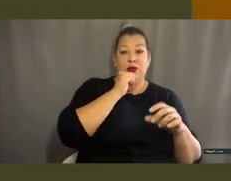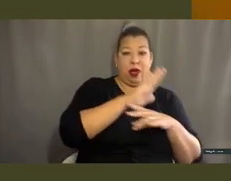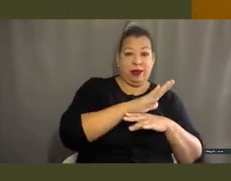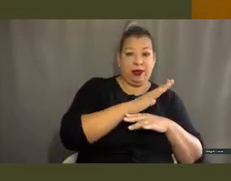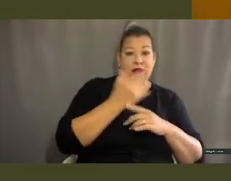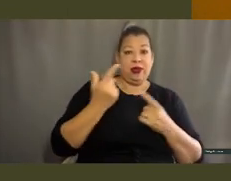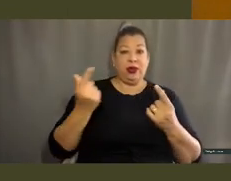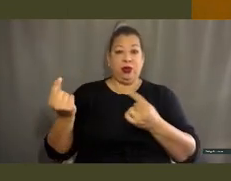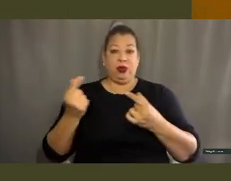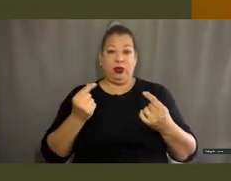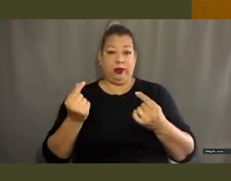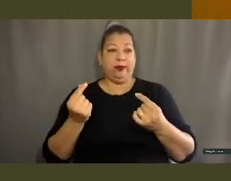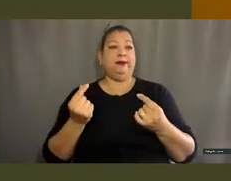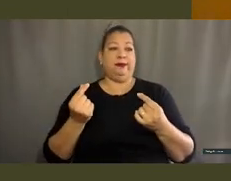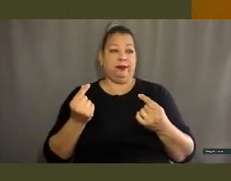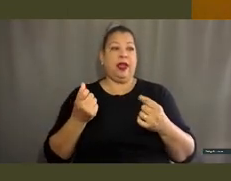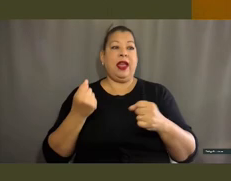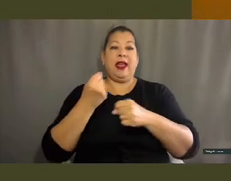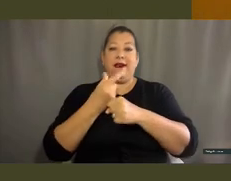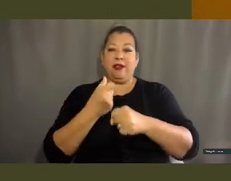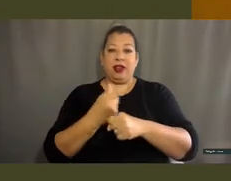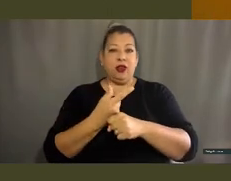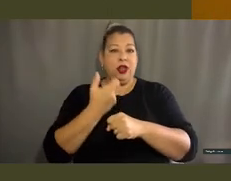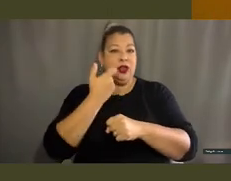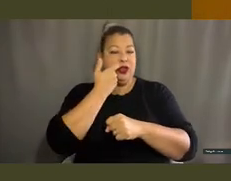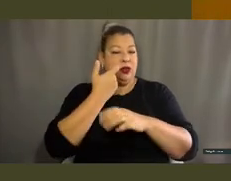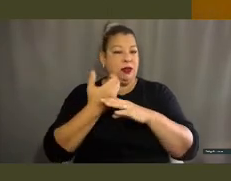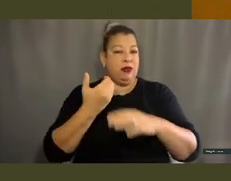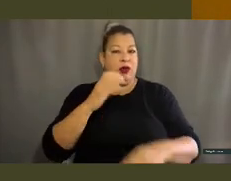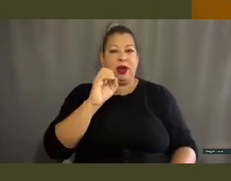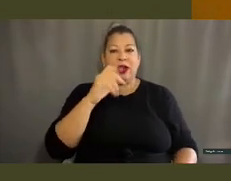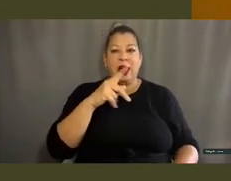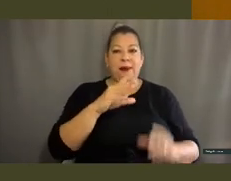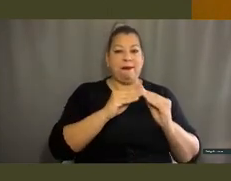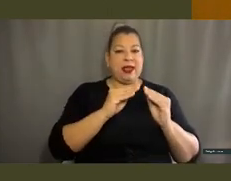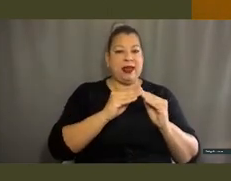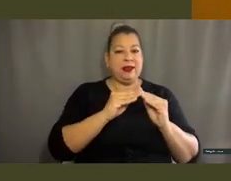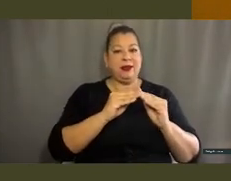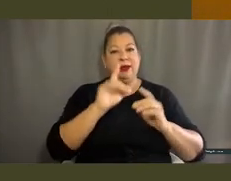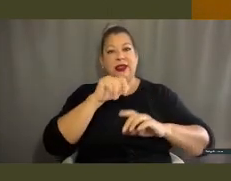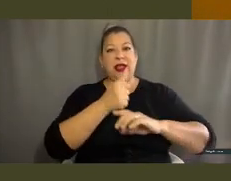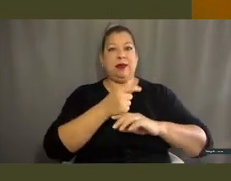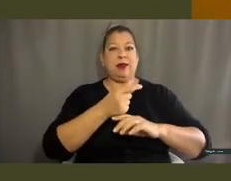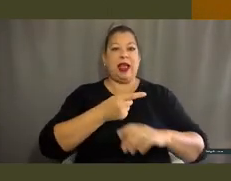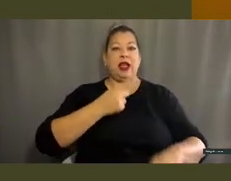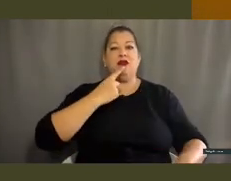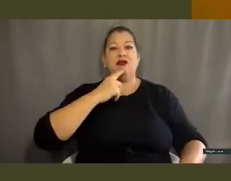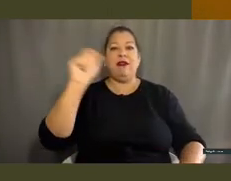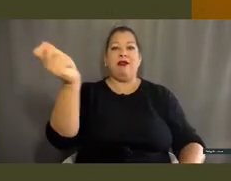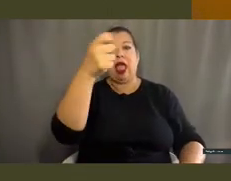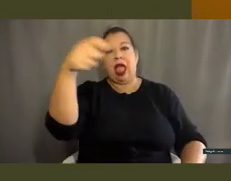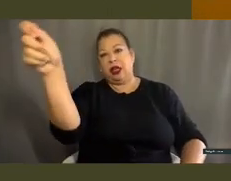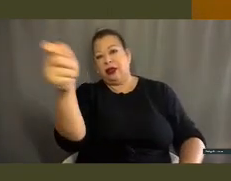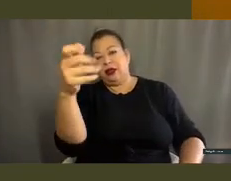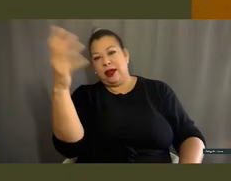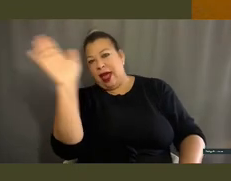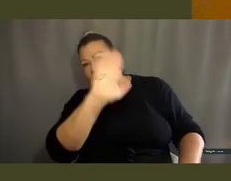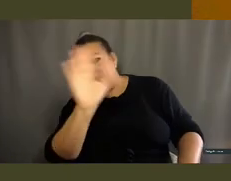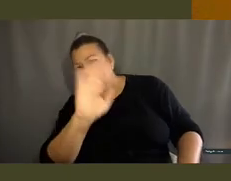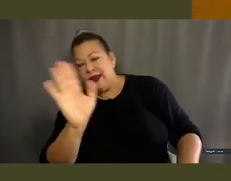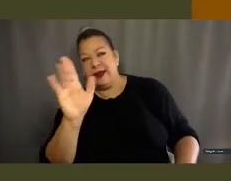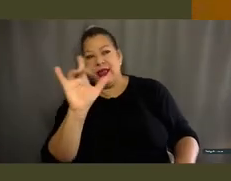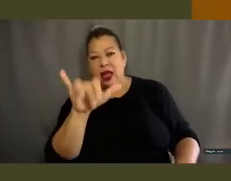year and launch it just before the COP meetings, essentially putting up sort of a red flag in front of the negotiators, telling them where we are